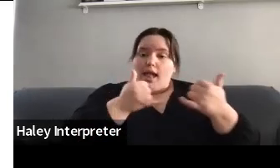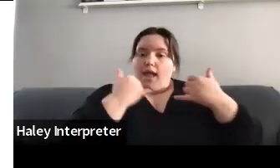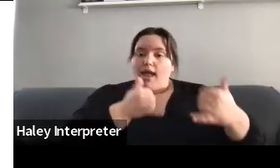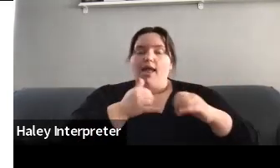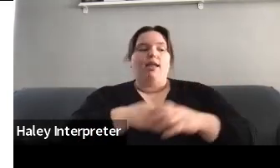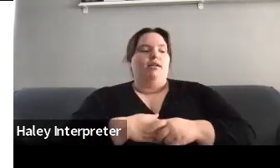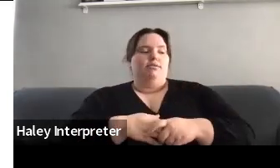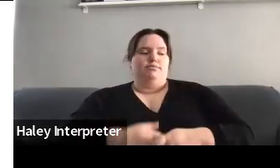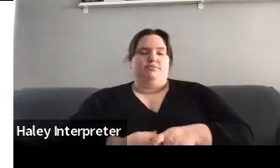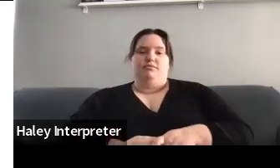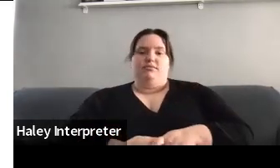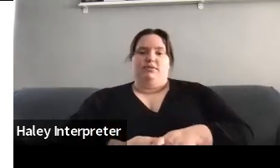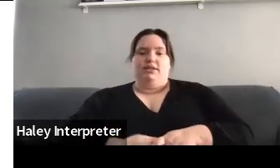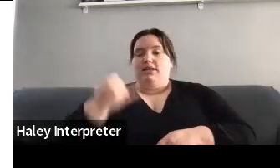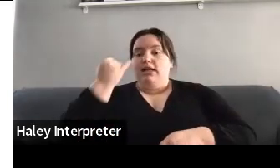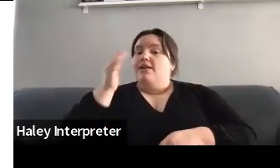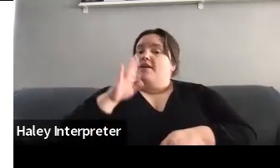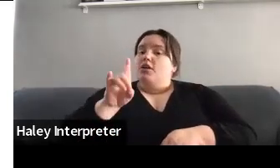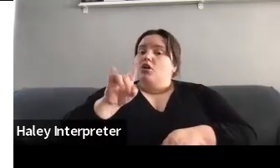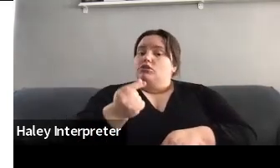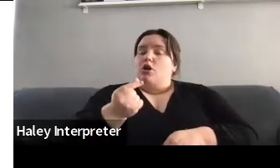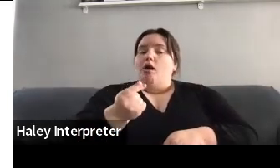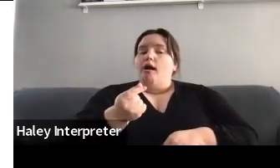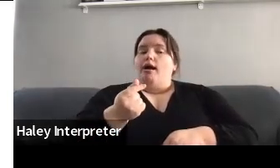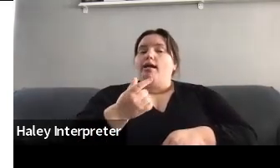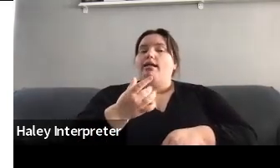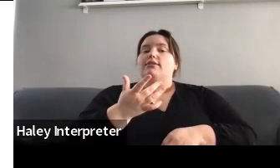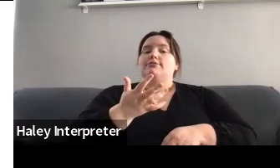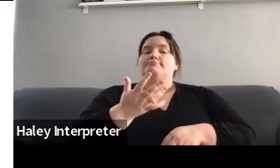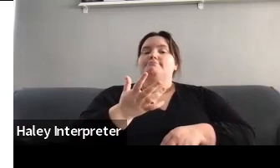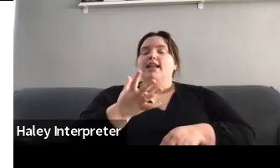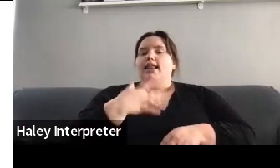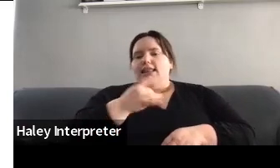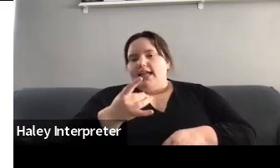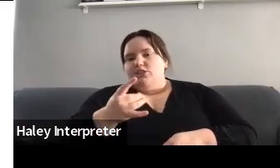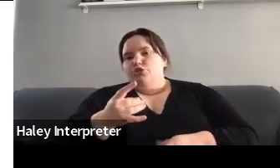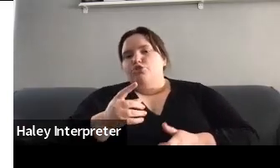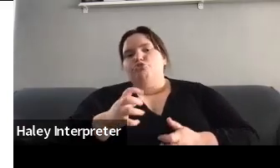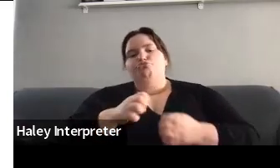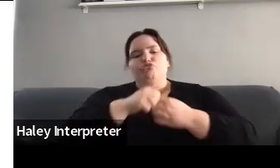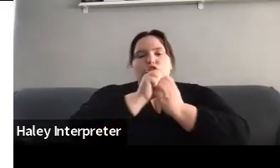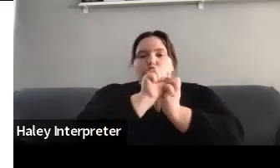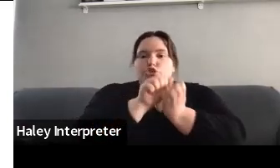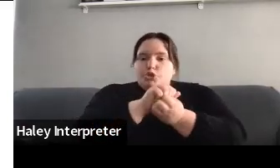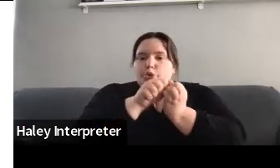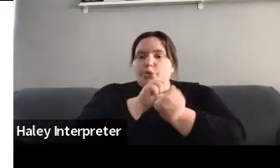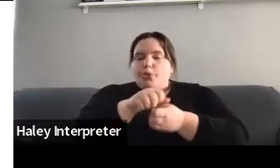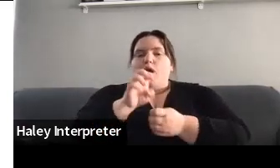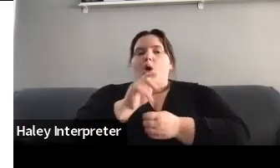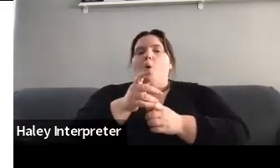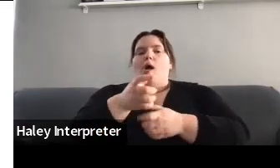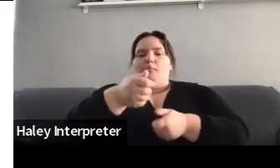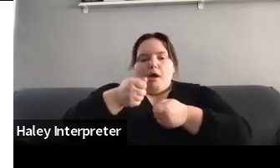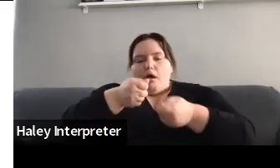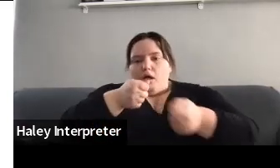if your dog is a dog that likes to chew on things or tug on things, they do